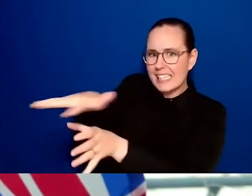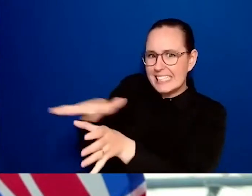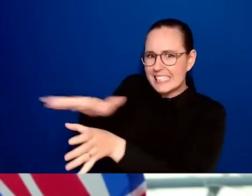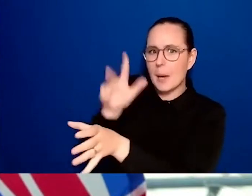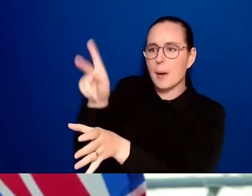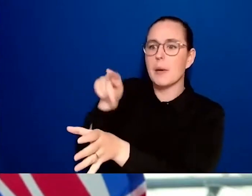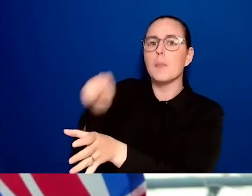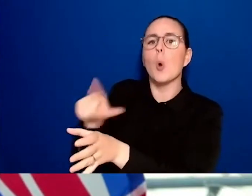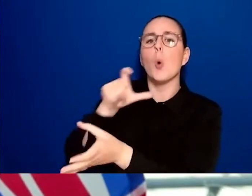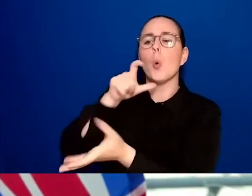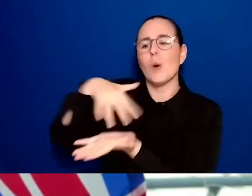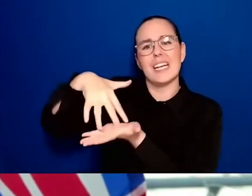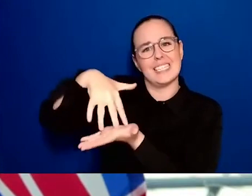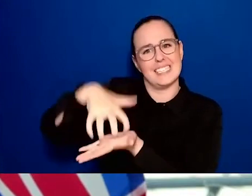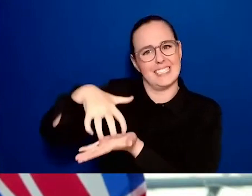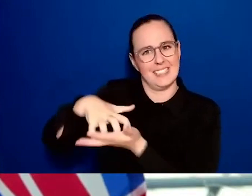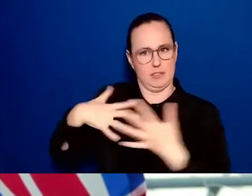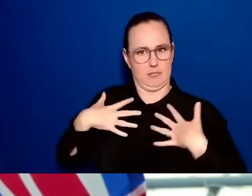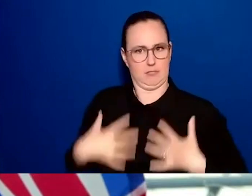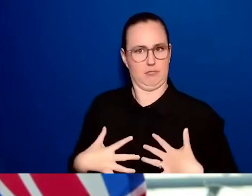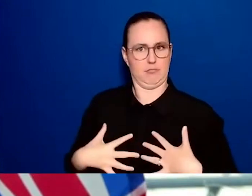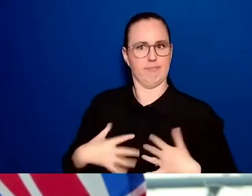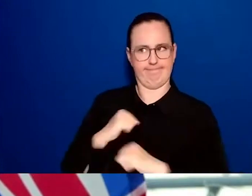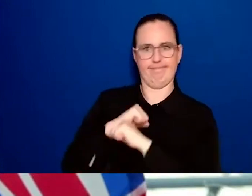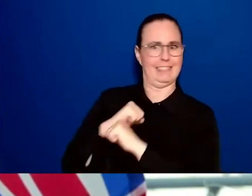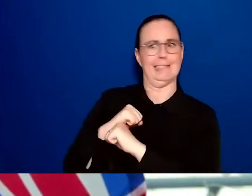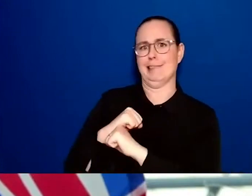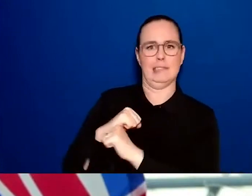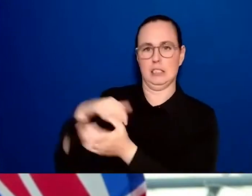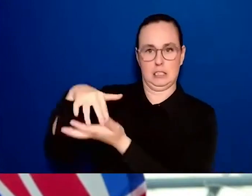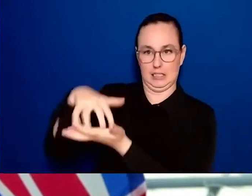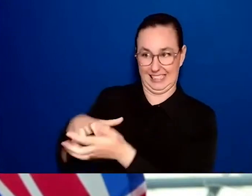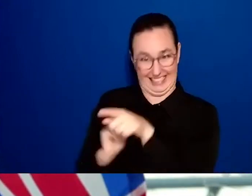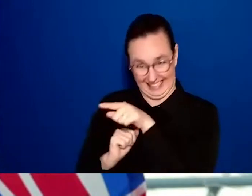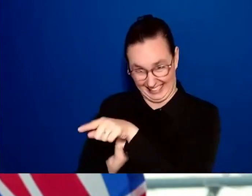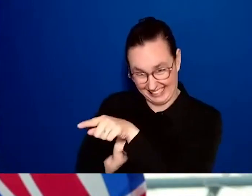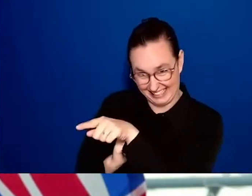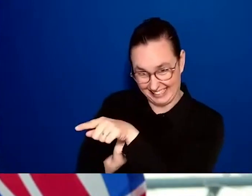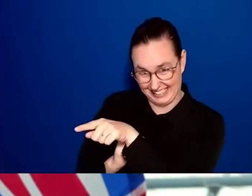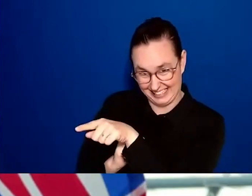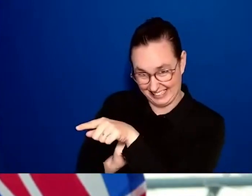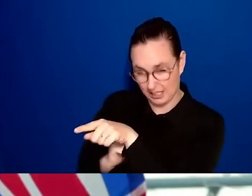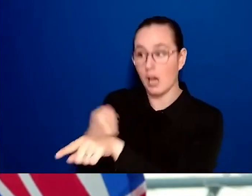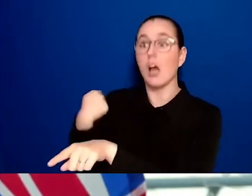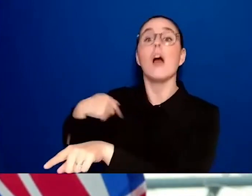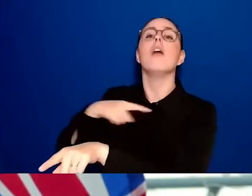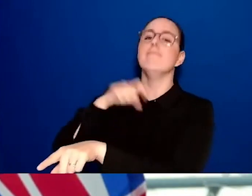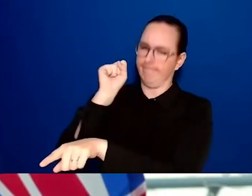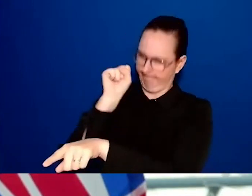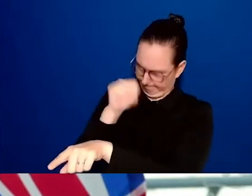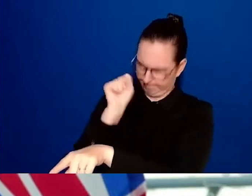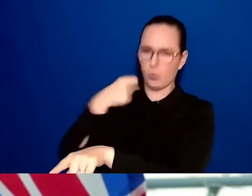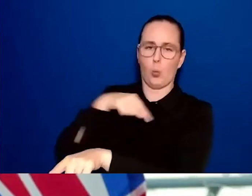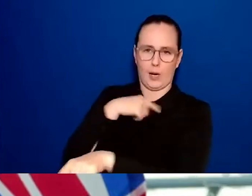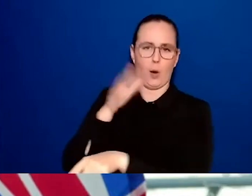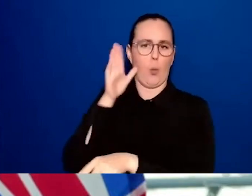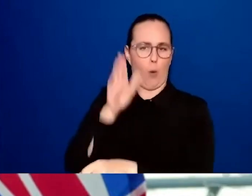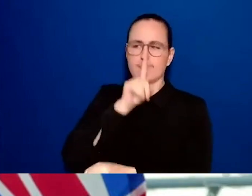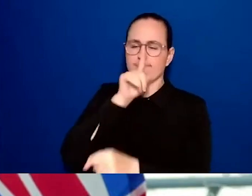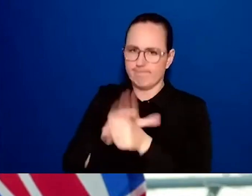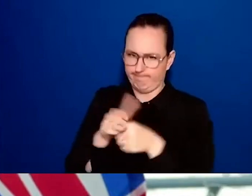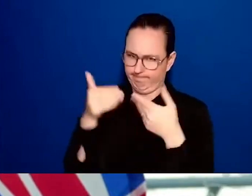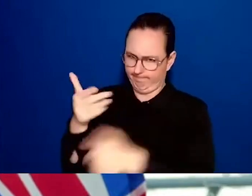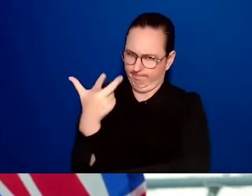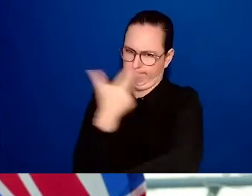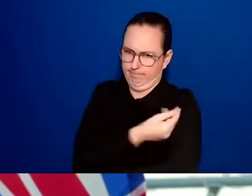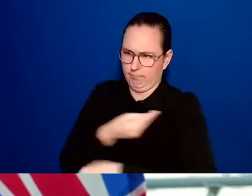be providing a 3rd dose to that group of people. For the vast majority of people, a 3rd dose is what we